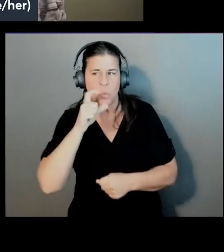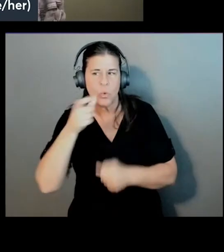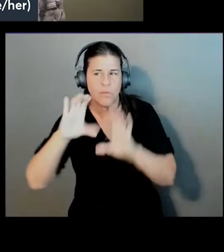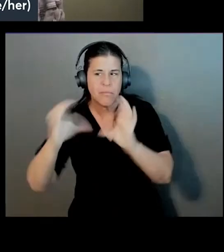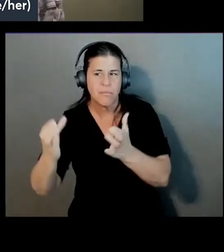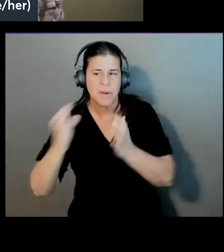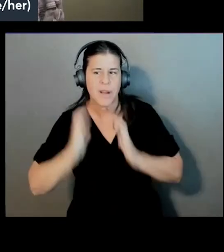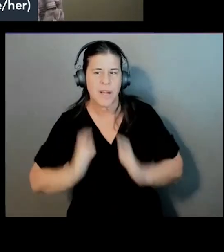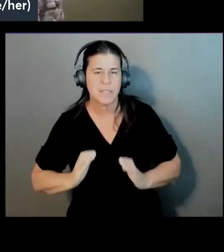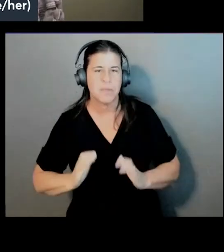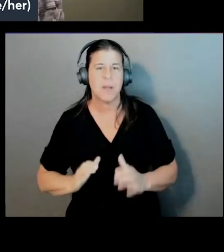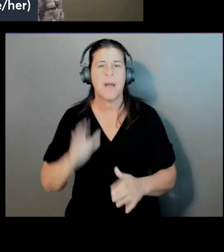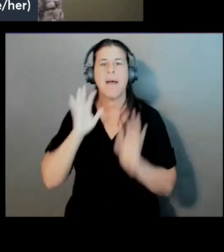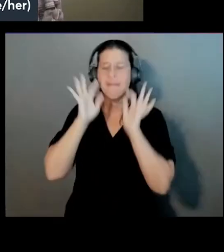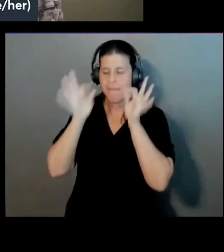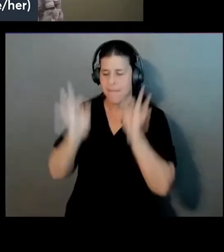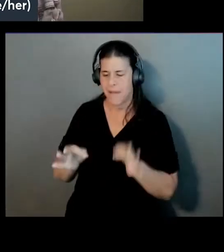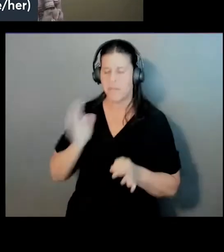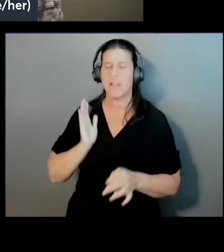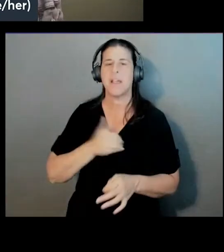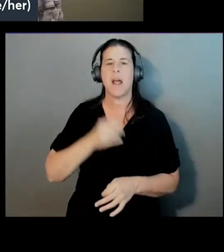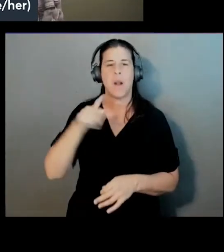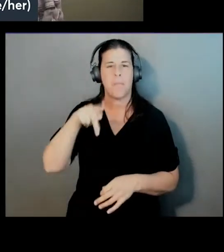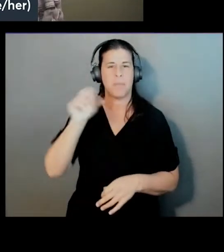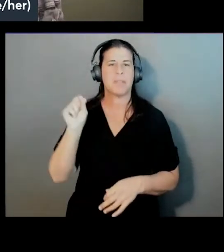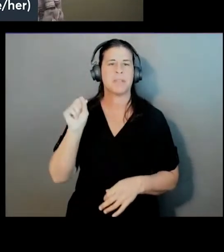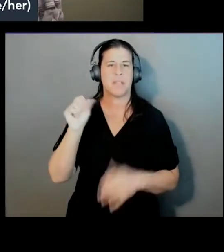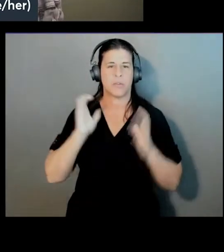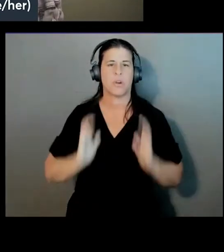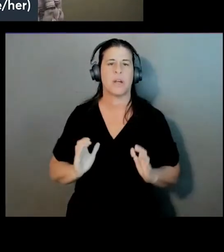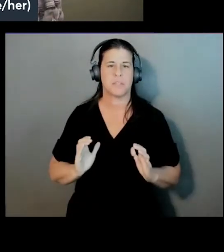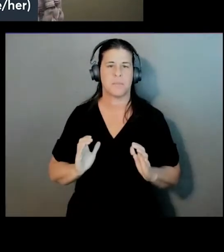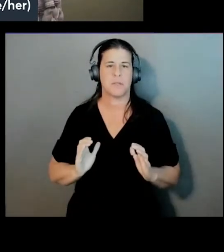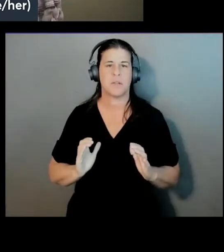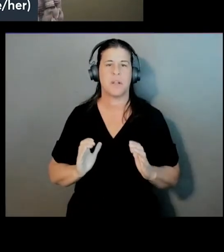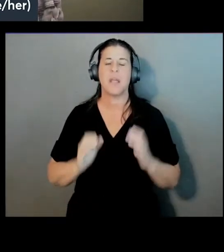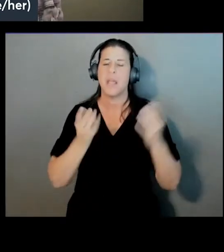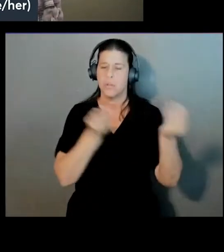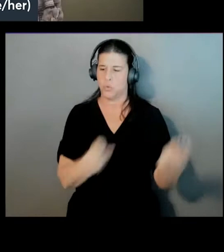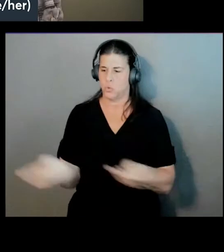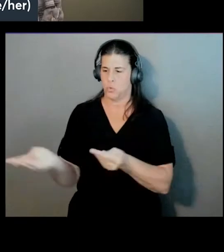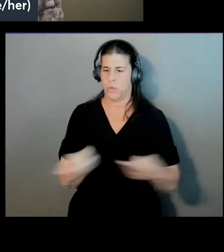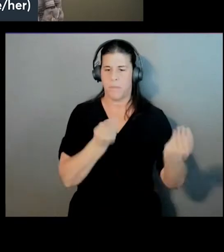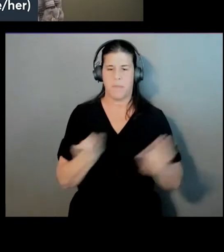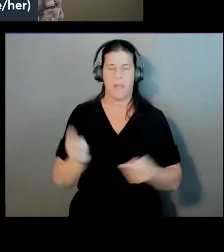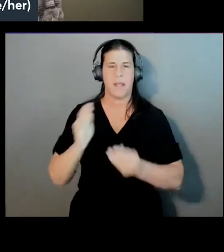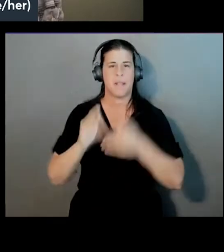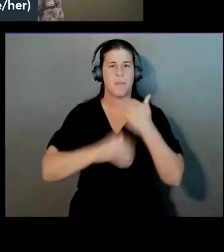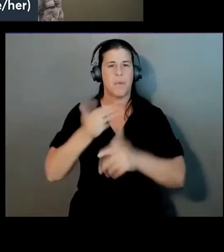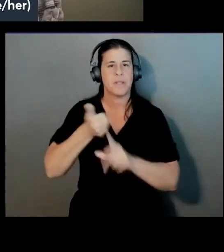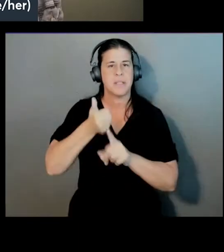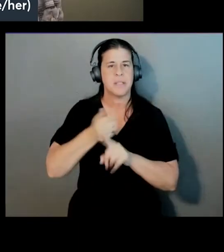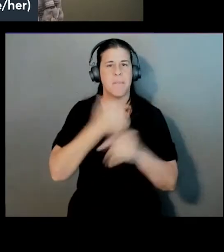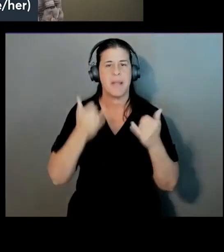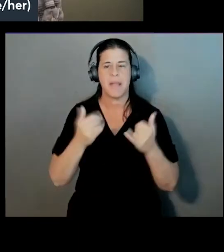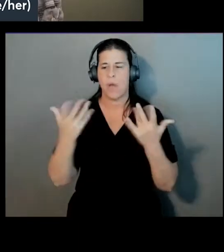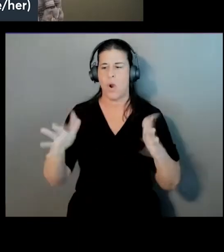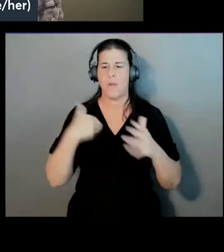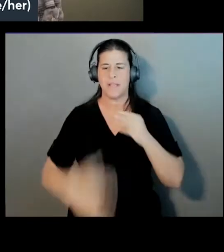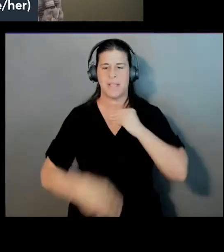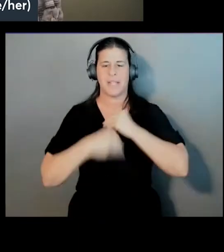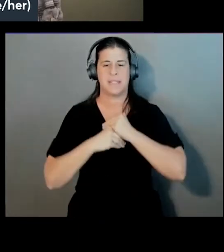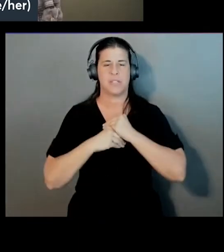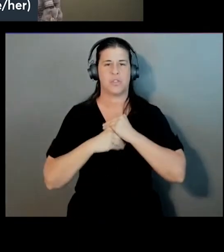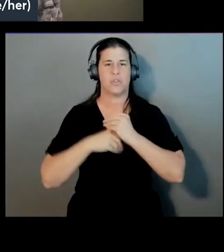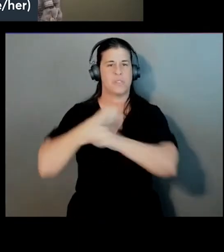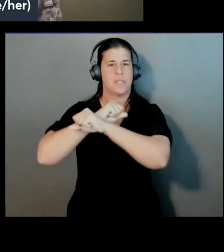Definitely our public sector customers. So not only is it streamlining a lot of those processes, but it comes with that additional level of